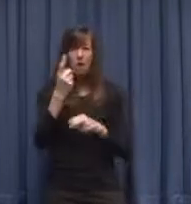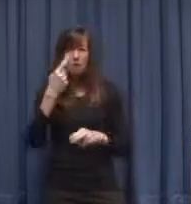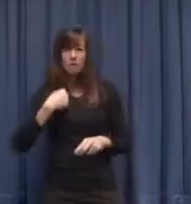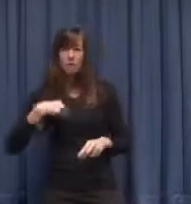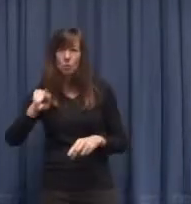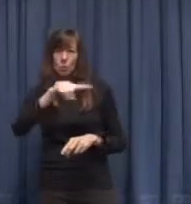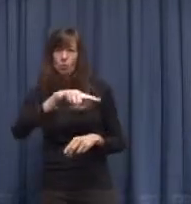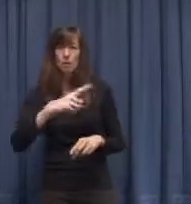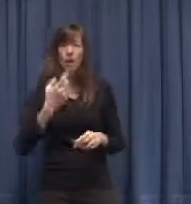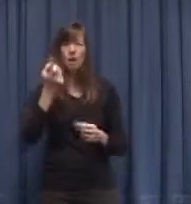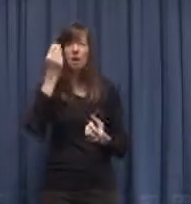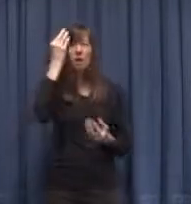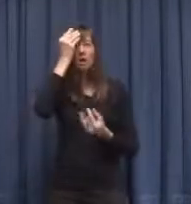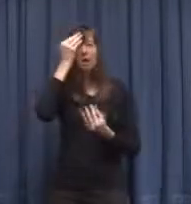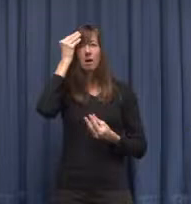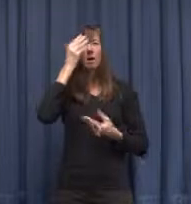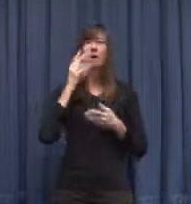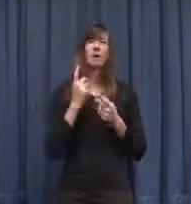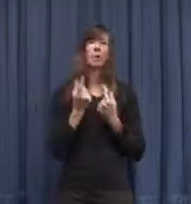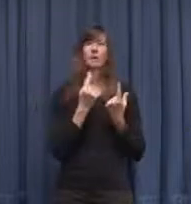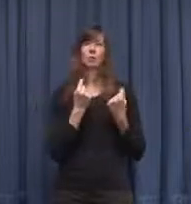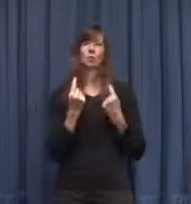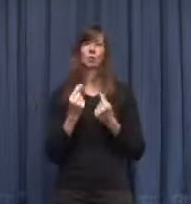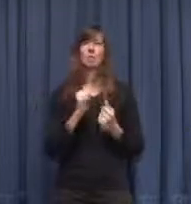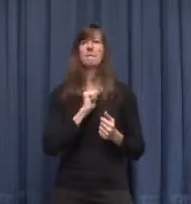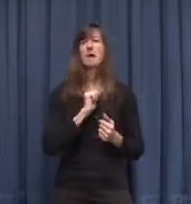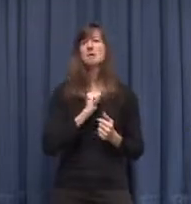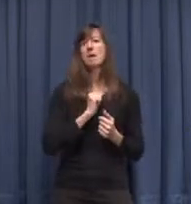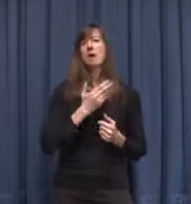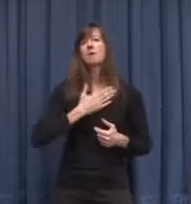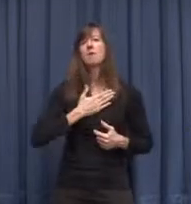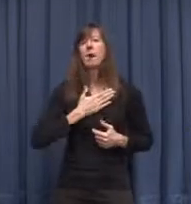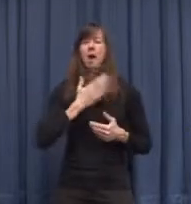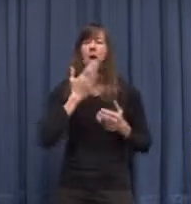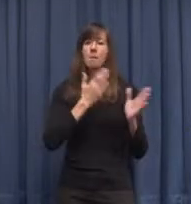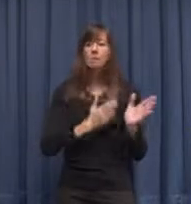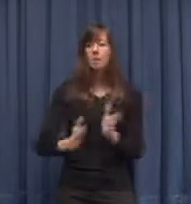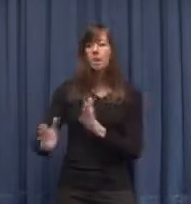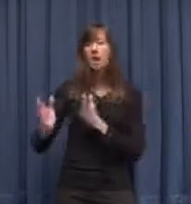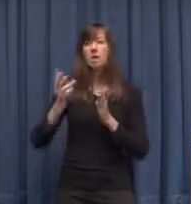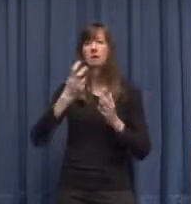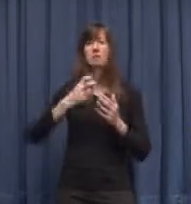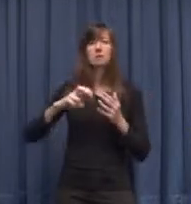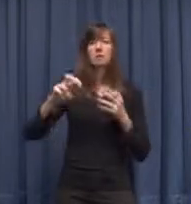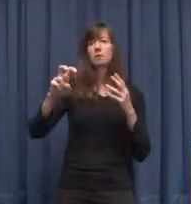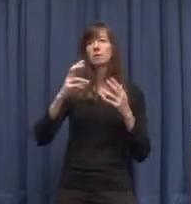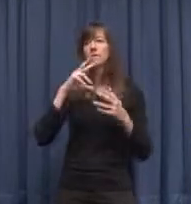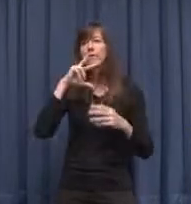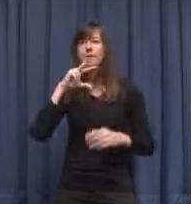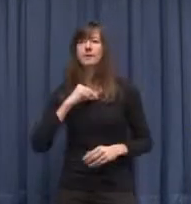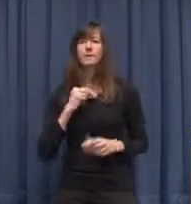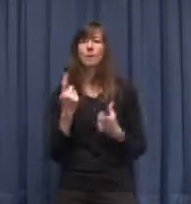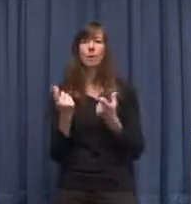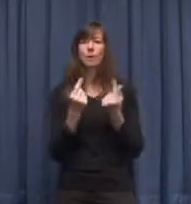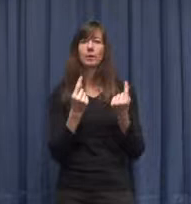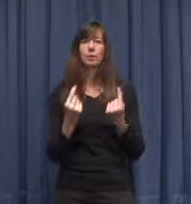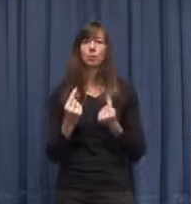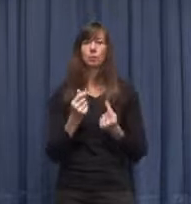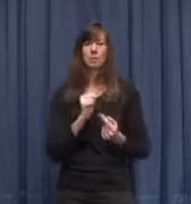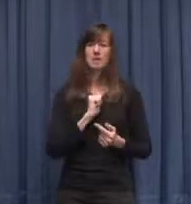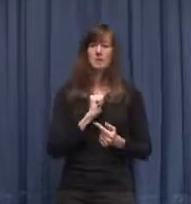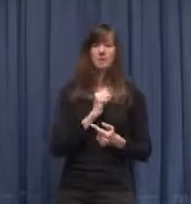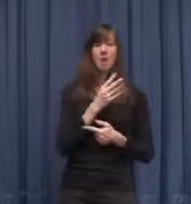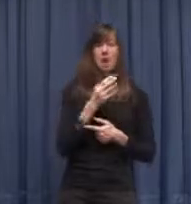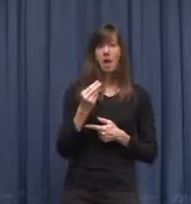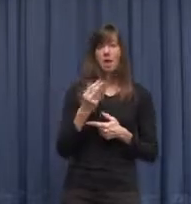our own last-minute decisions here about our plans individually and for our family. I'd really